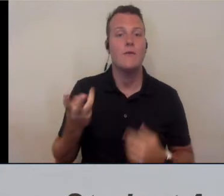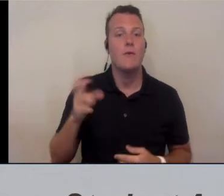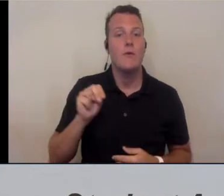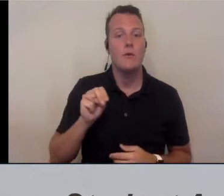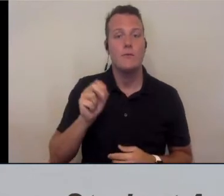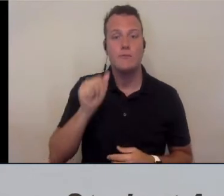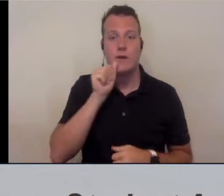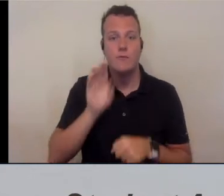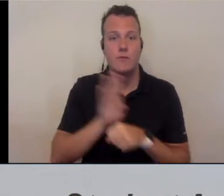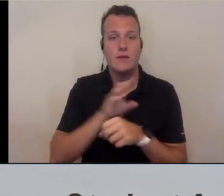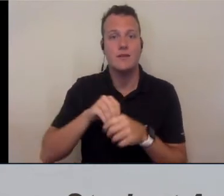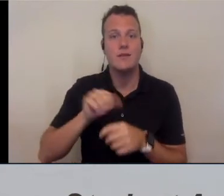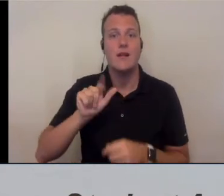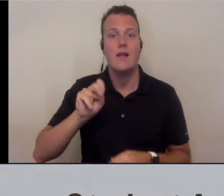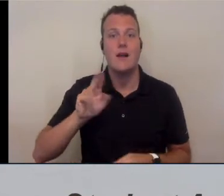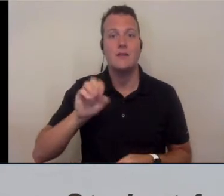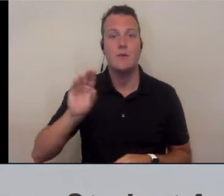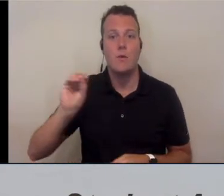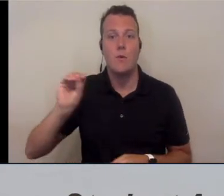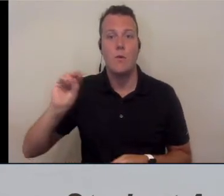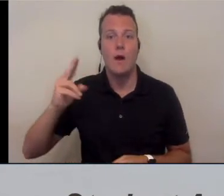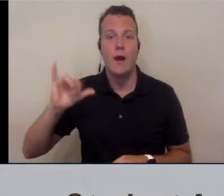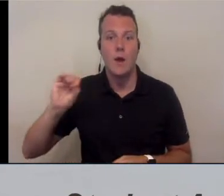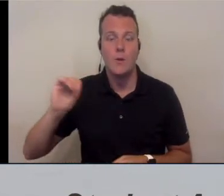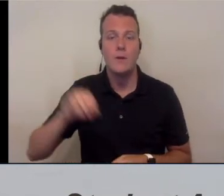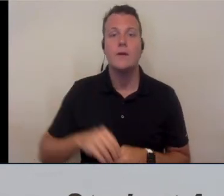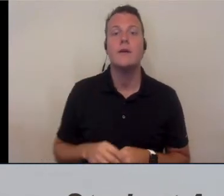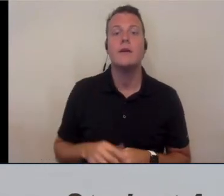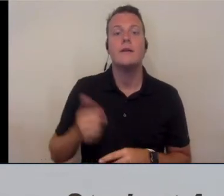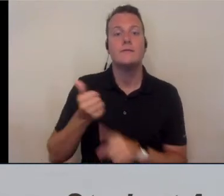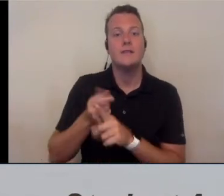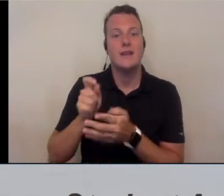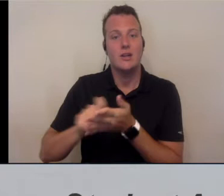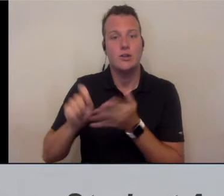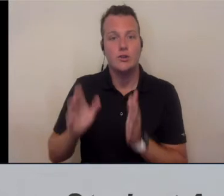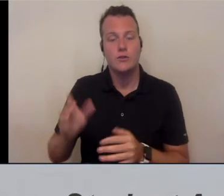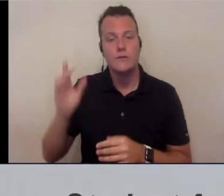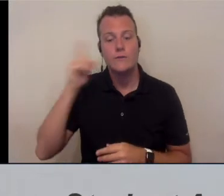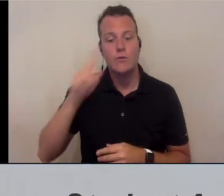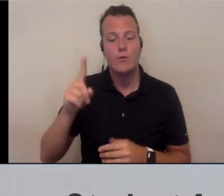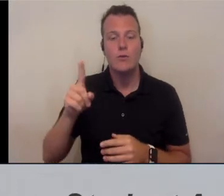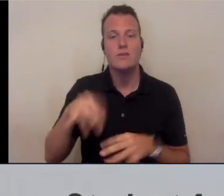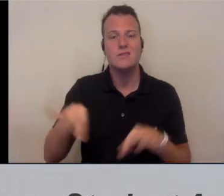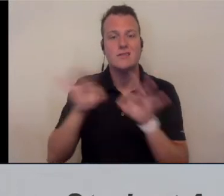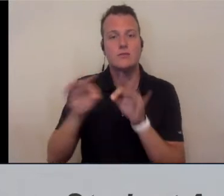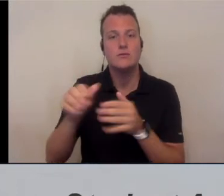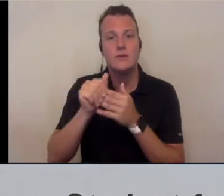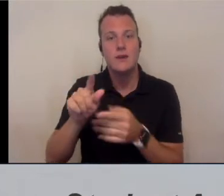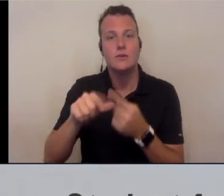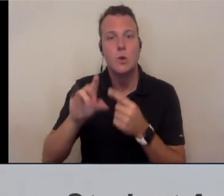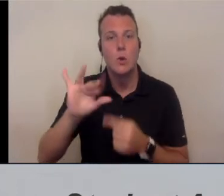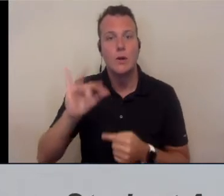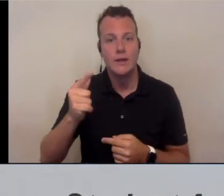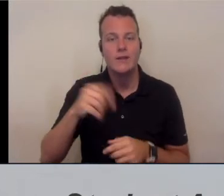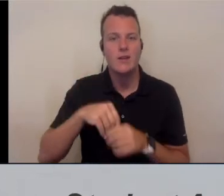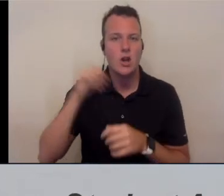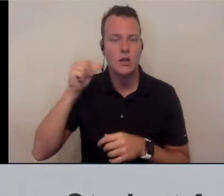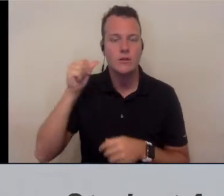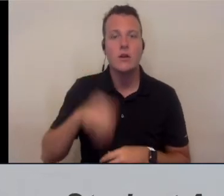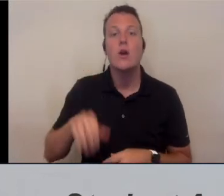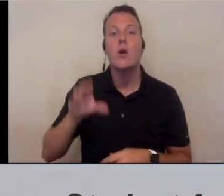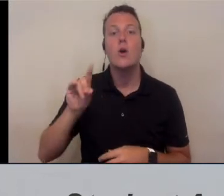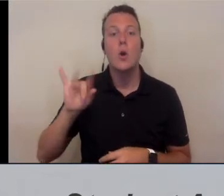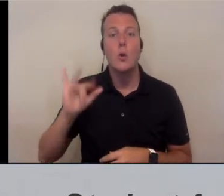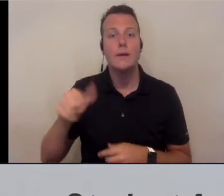in Alliance, Ohio. Dr. Abel is the editor of the Essential Guide to Coding and Audiology, Coding, Billing, and